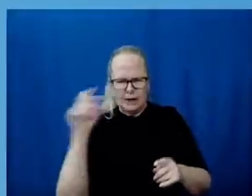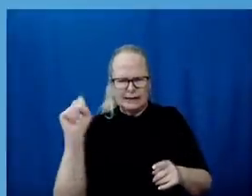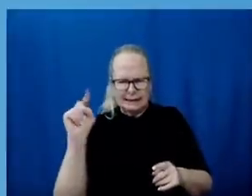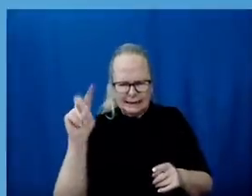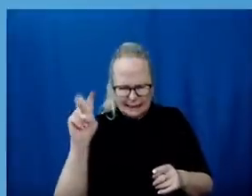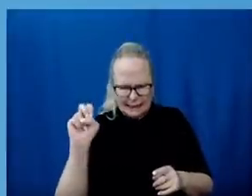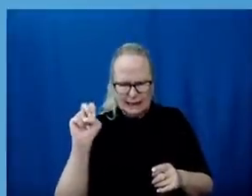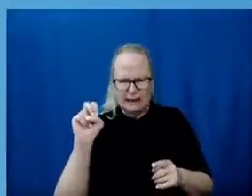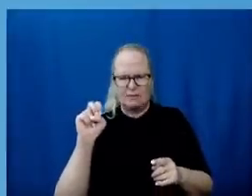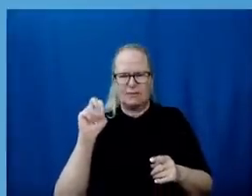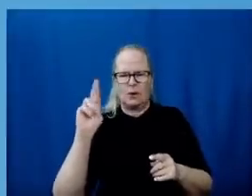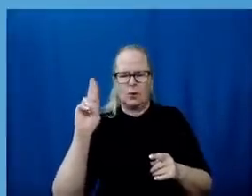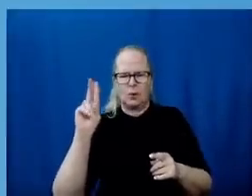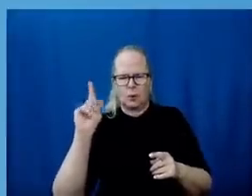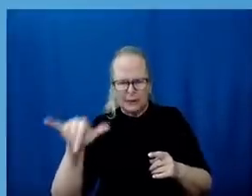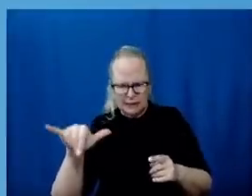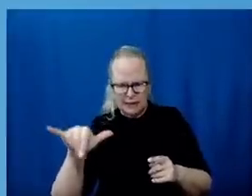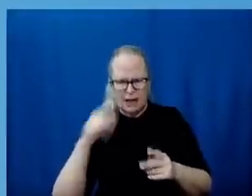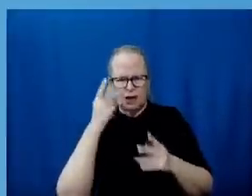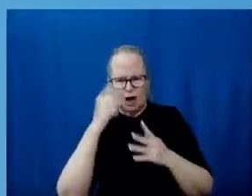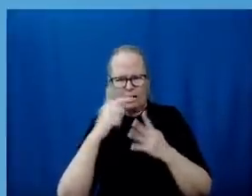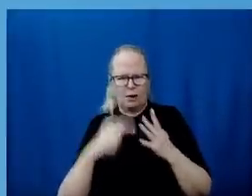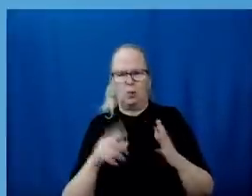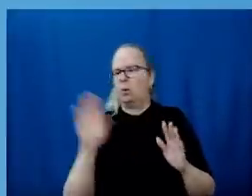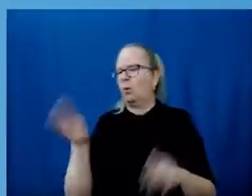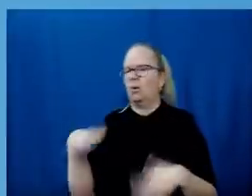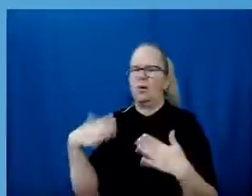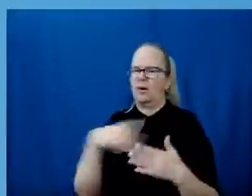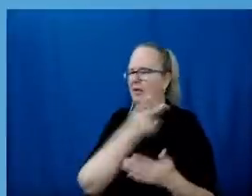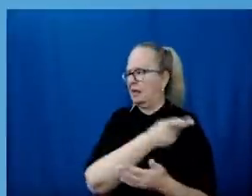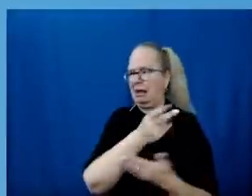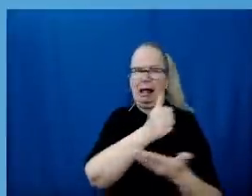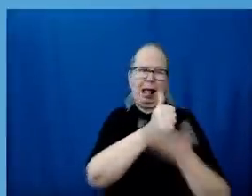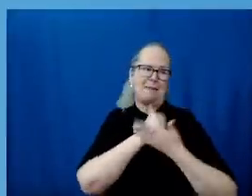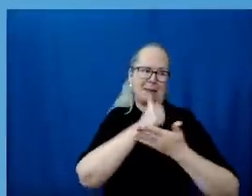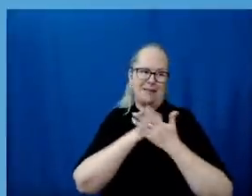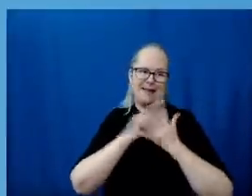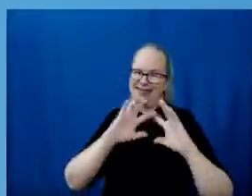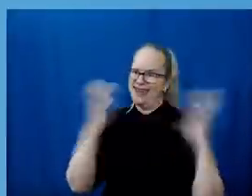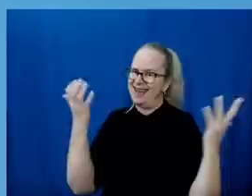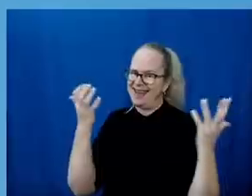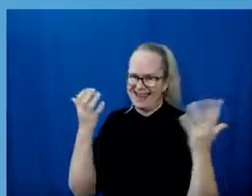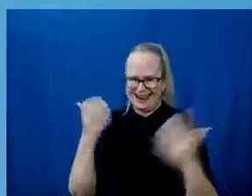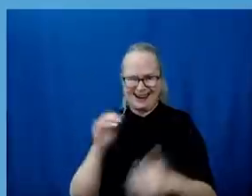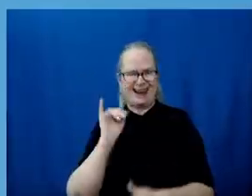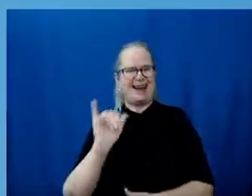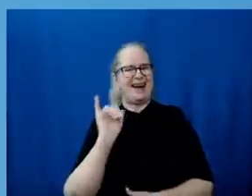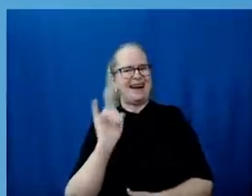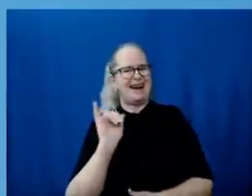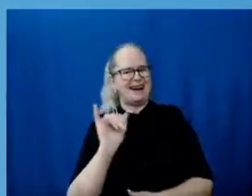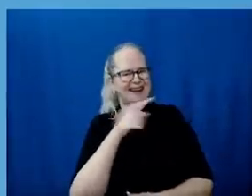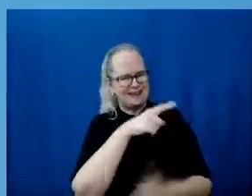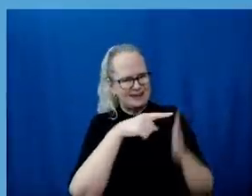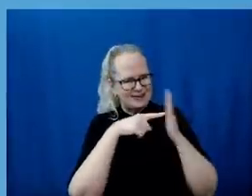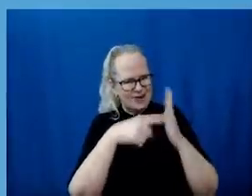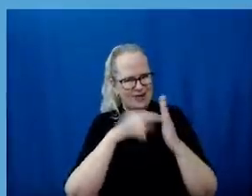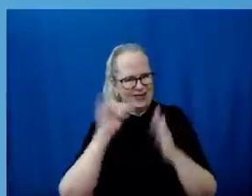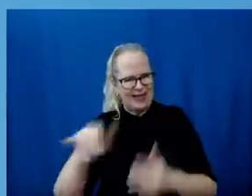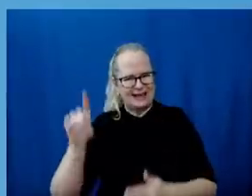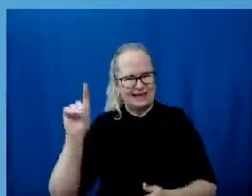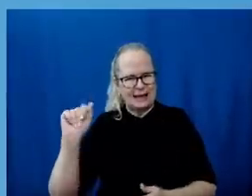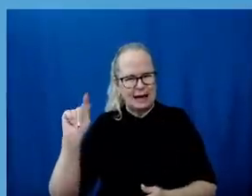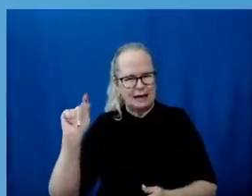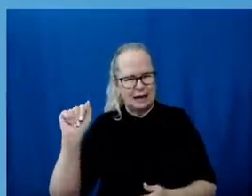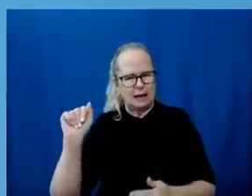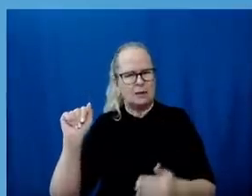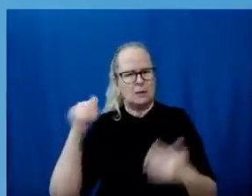But I see Steve Rudy's picture on there. Yeah, Steve's been a big help. We talk with Steve weekly here. Yeah, the